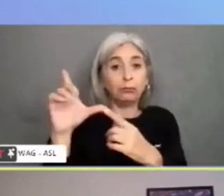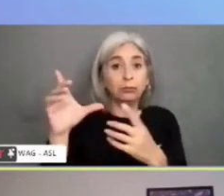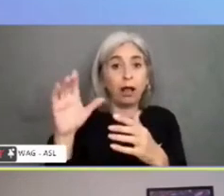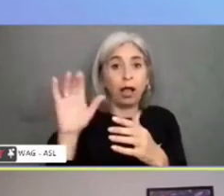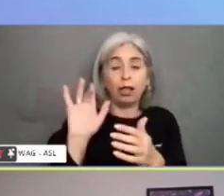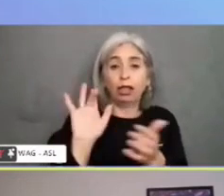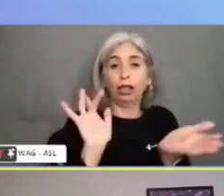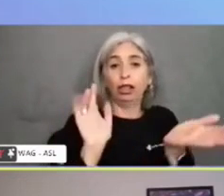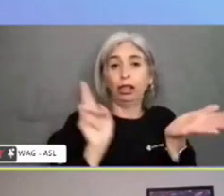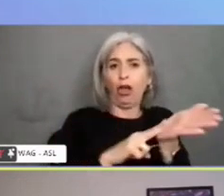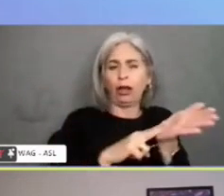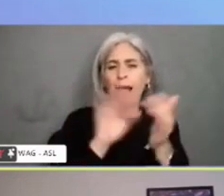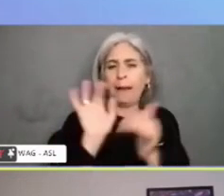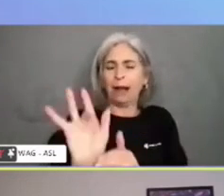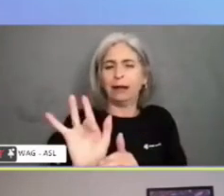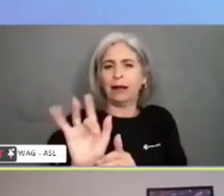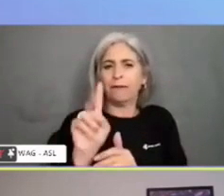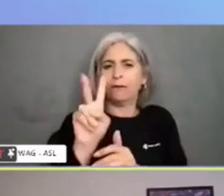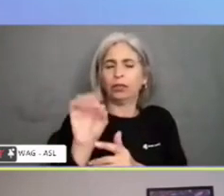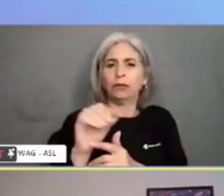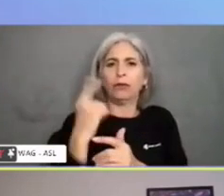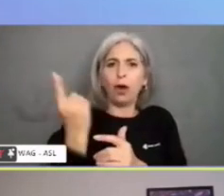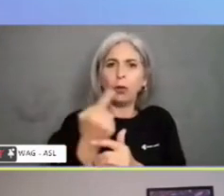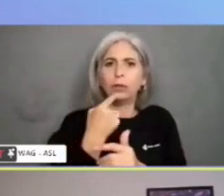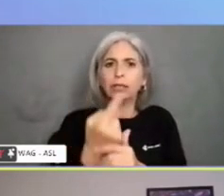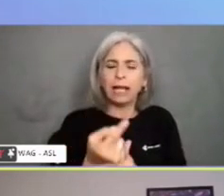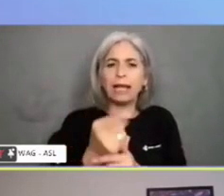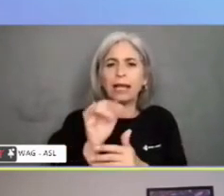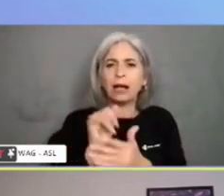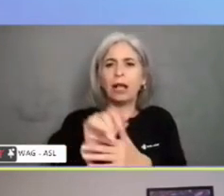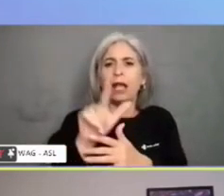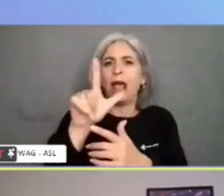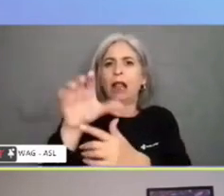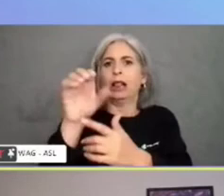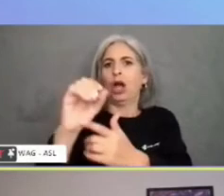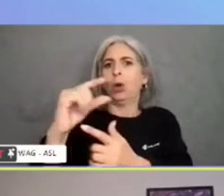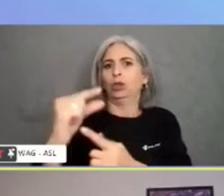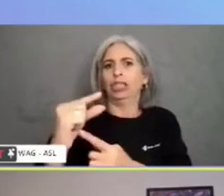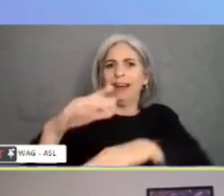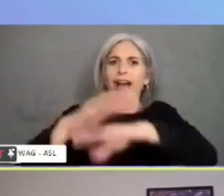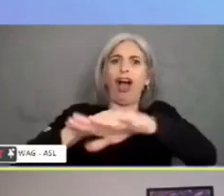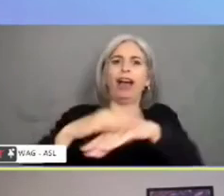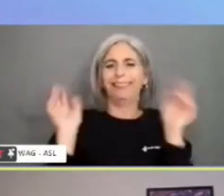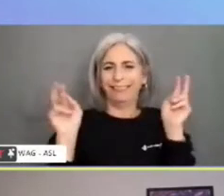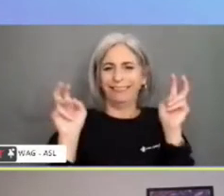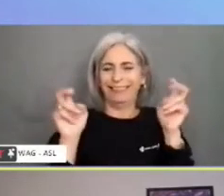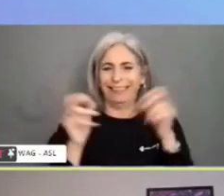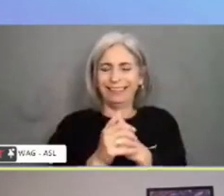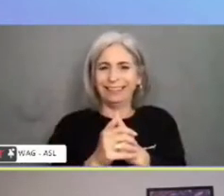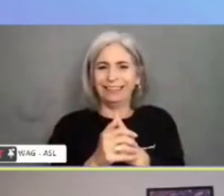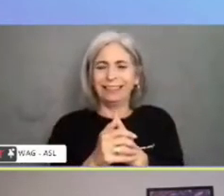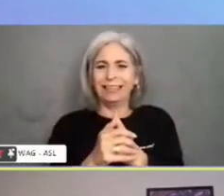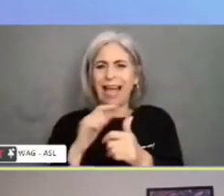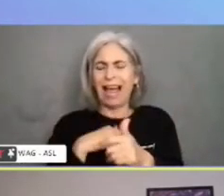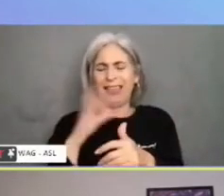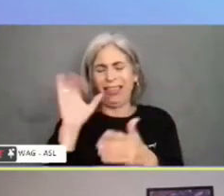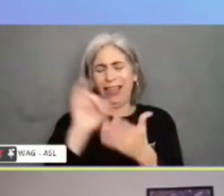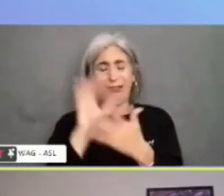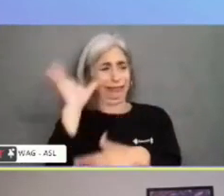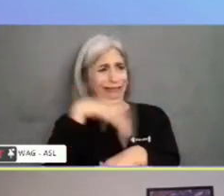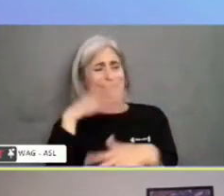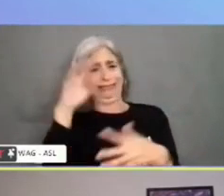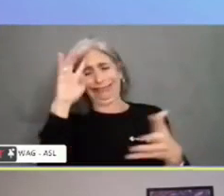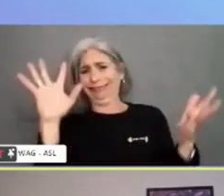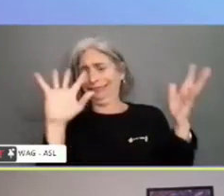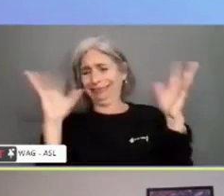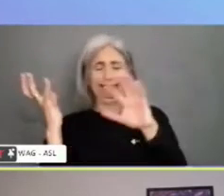button, and voiceover would consistently pronounce that LOG on, which I found bizarre. But yeah, we